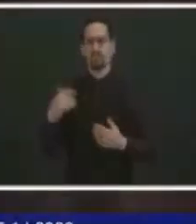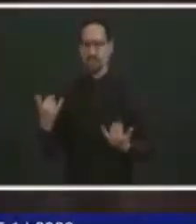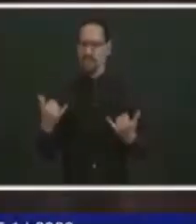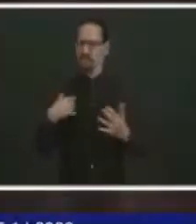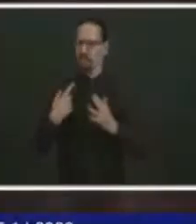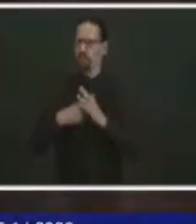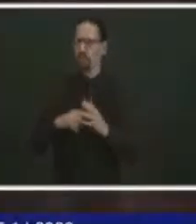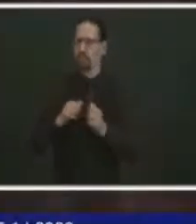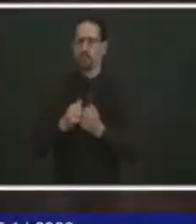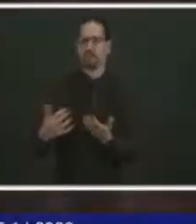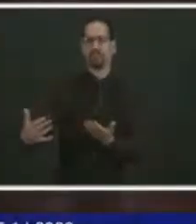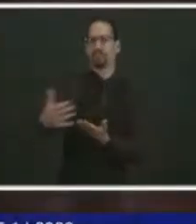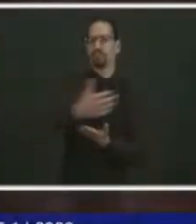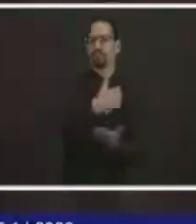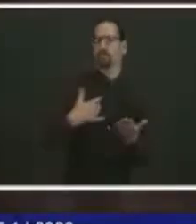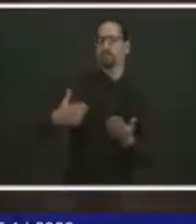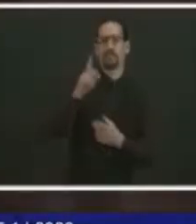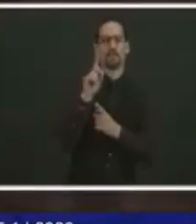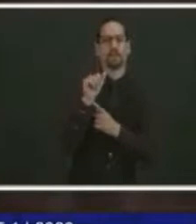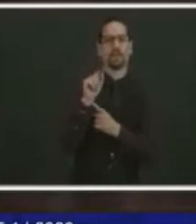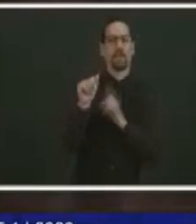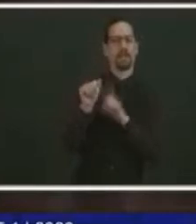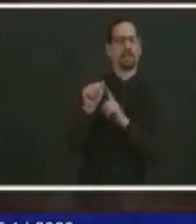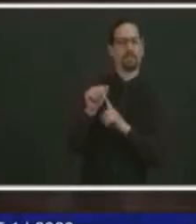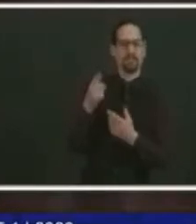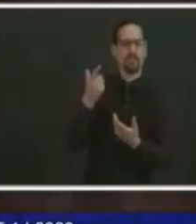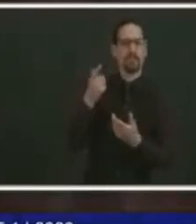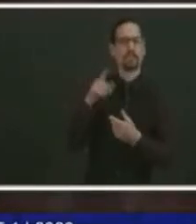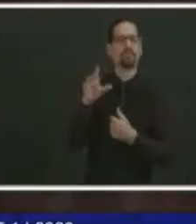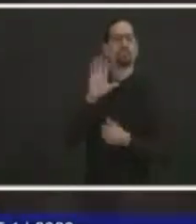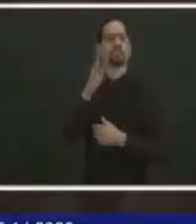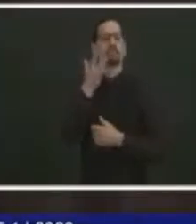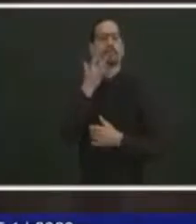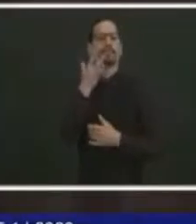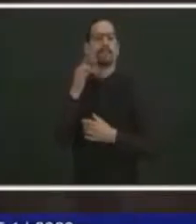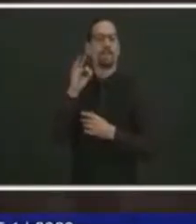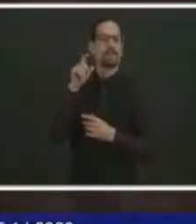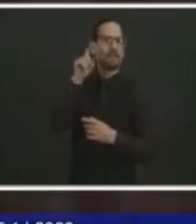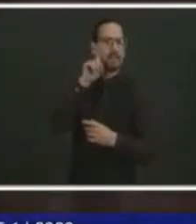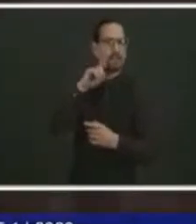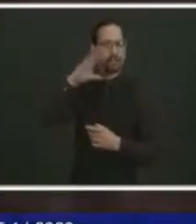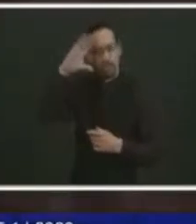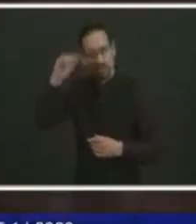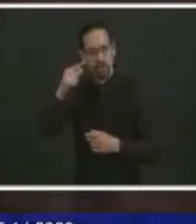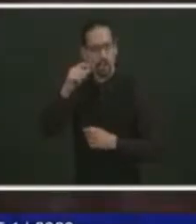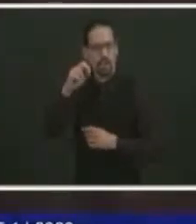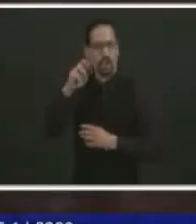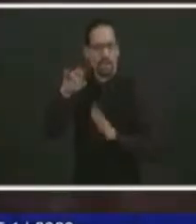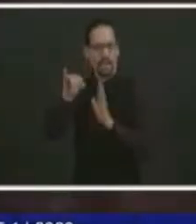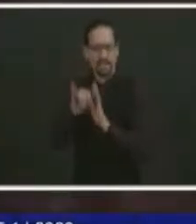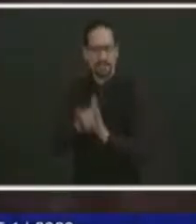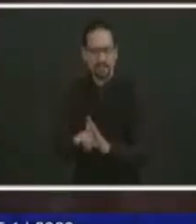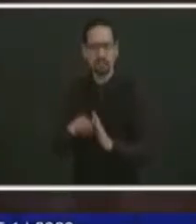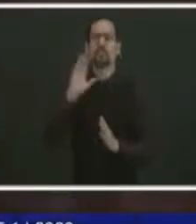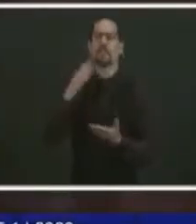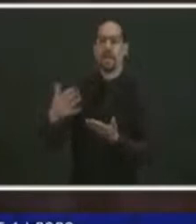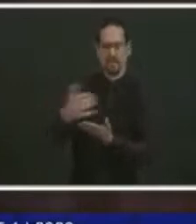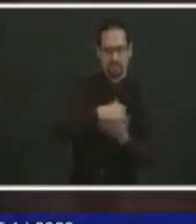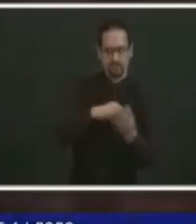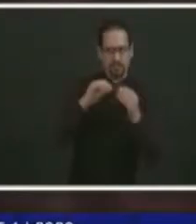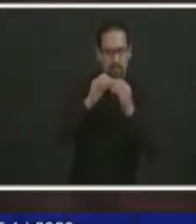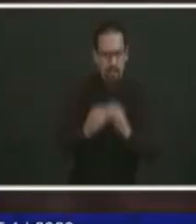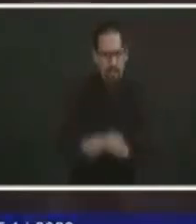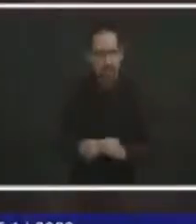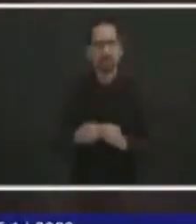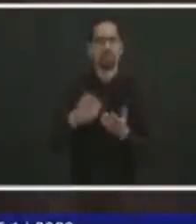sexual orientation and gender identity. We know that that's going to be critical for us to continue